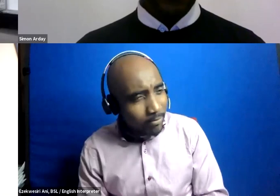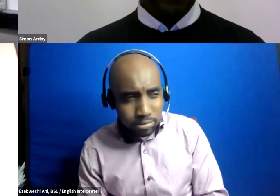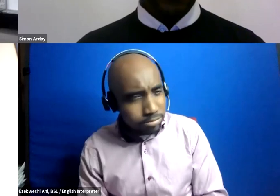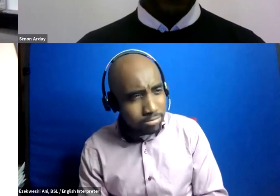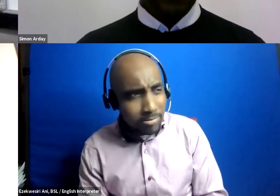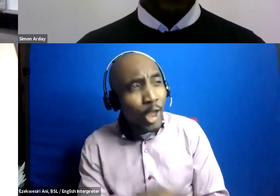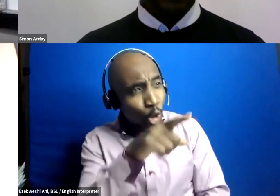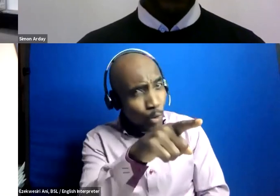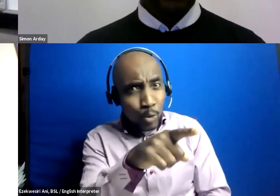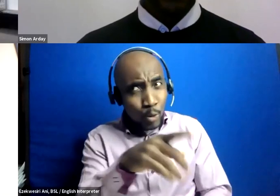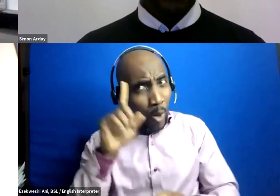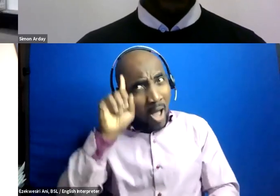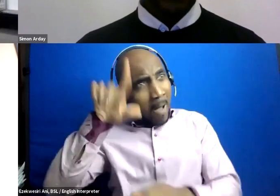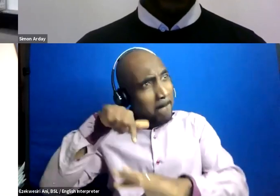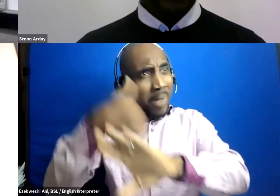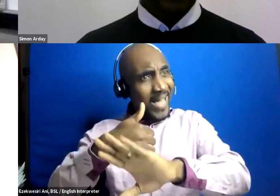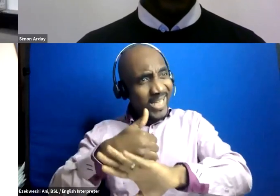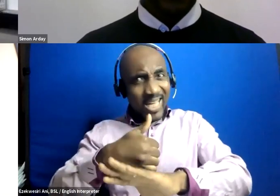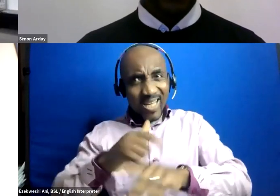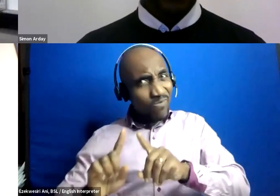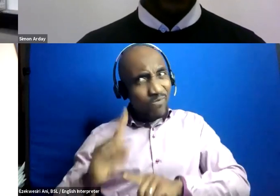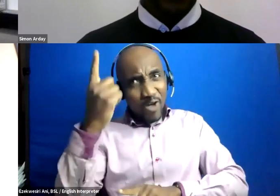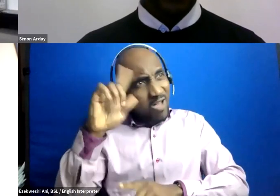you're a pioneer. He said,